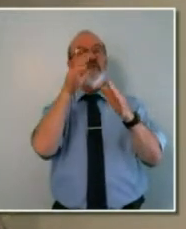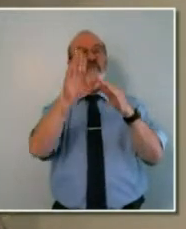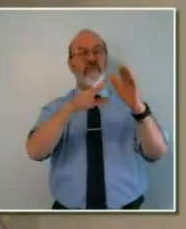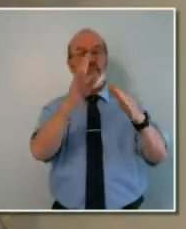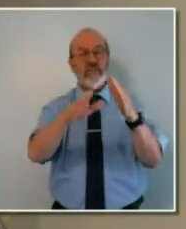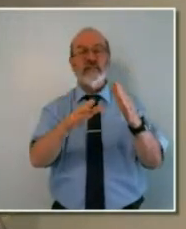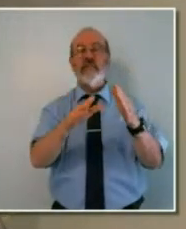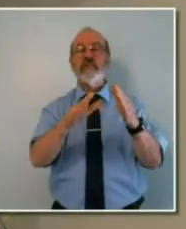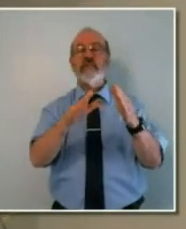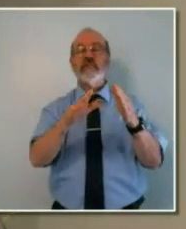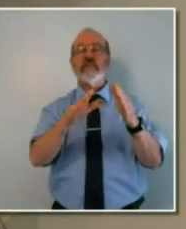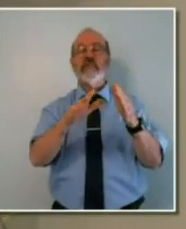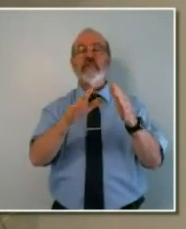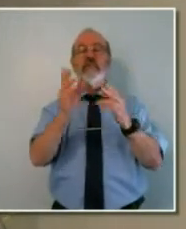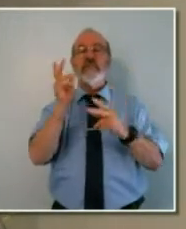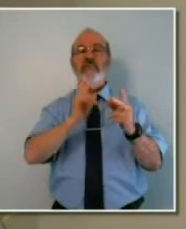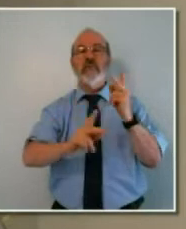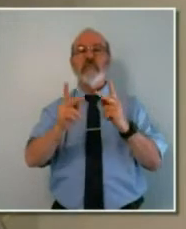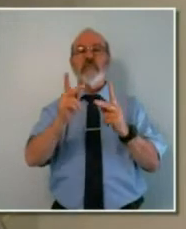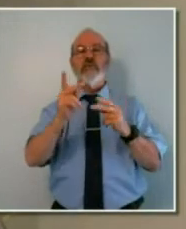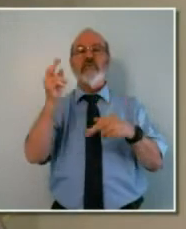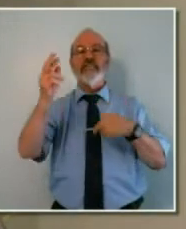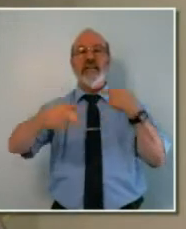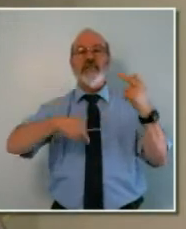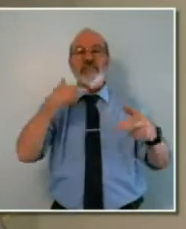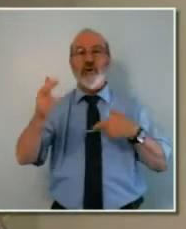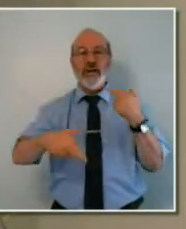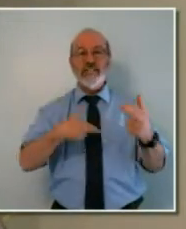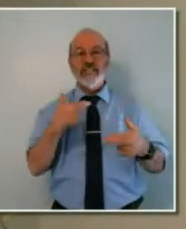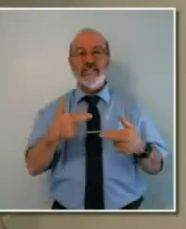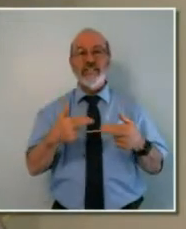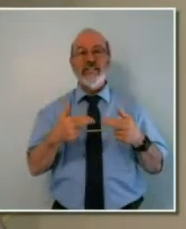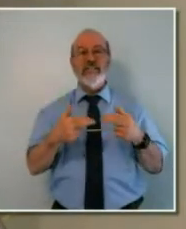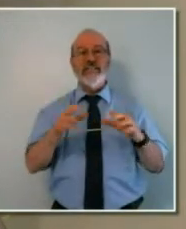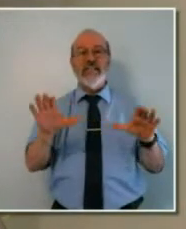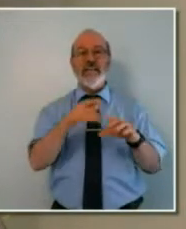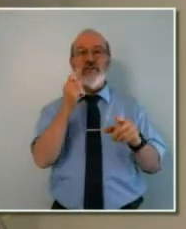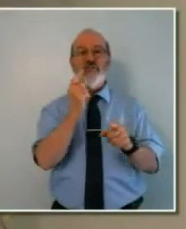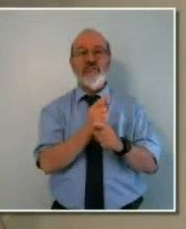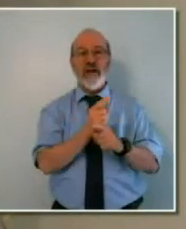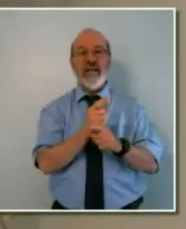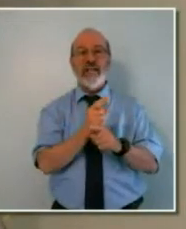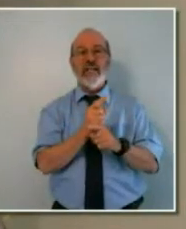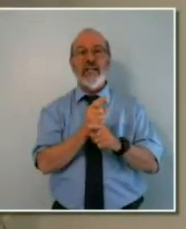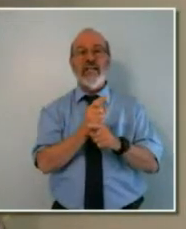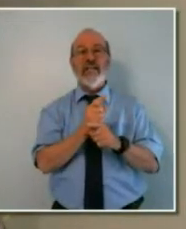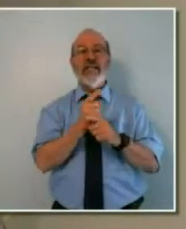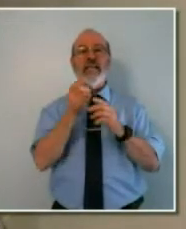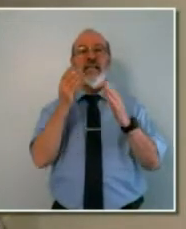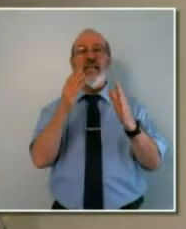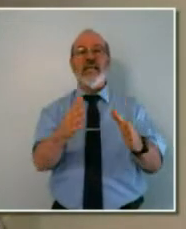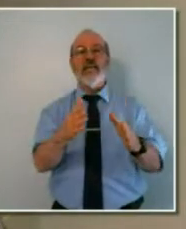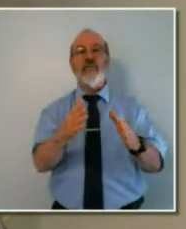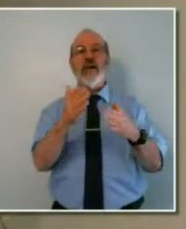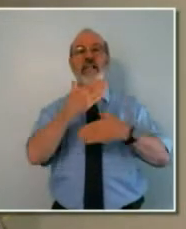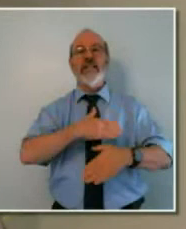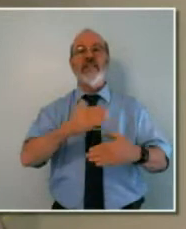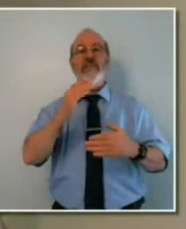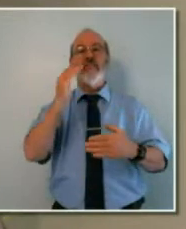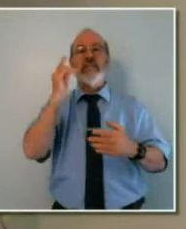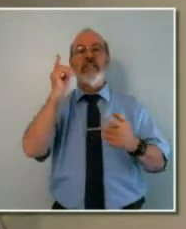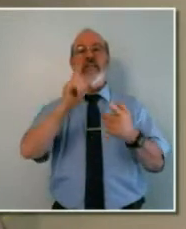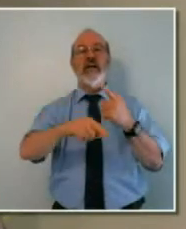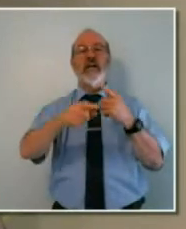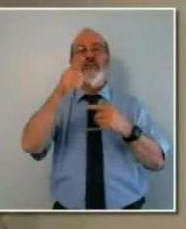words, those that rejoice and do right in a way that's pleasing unto